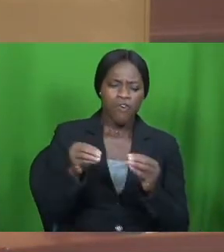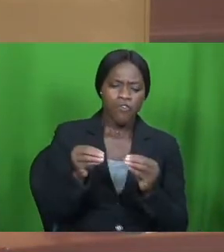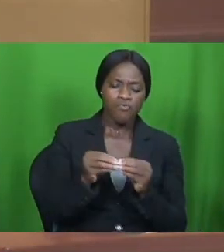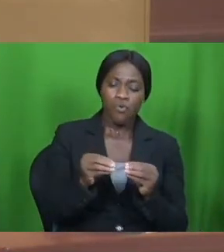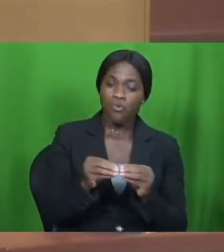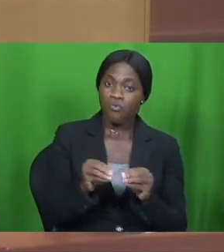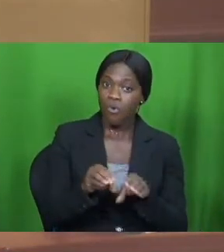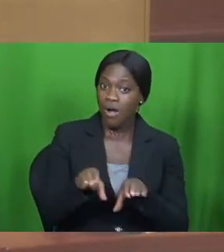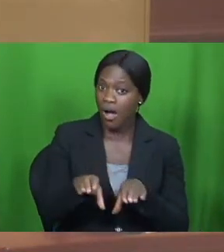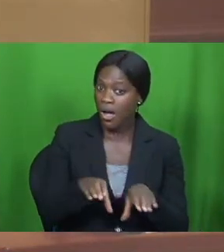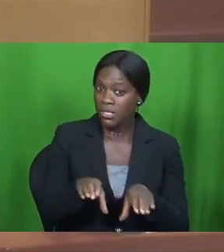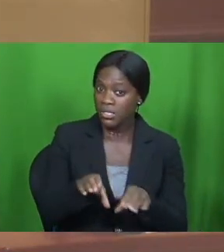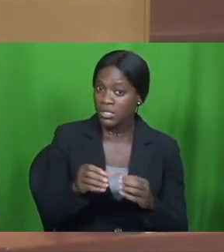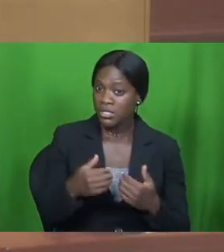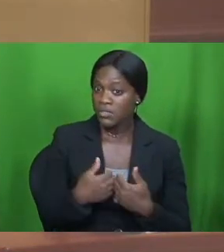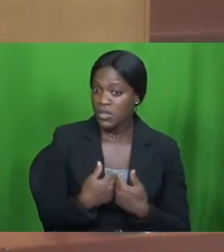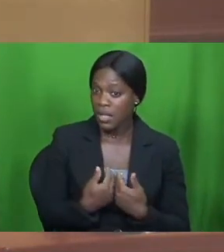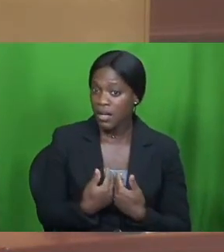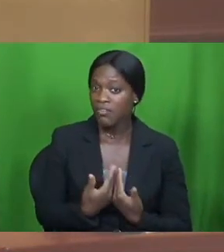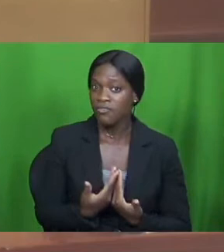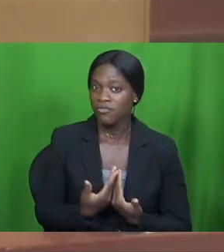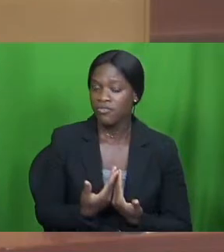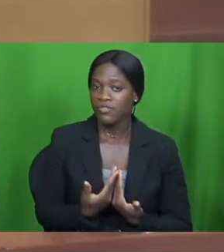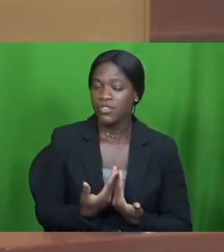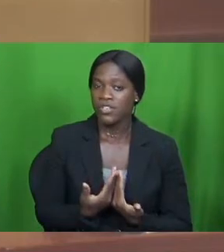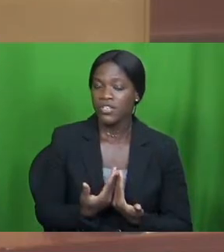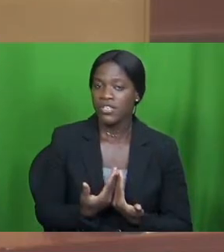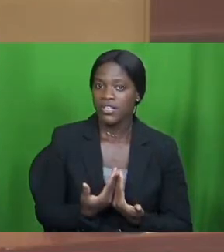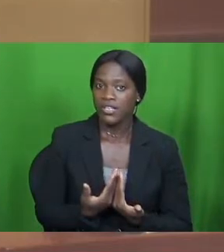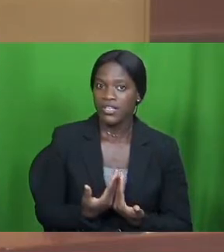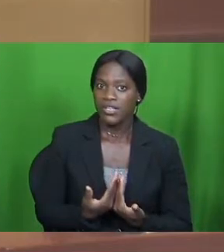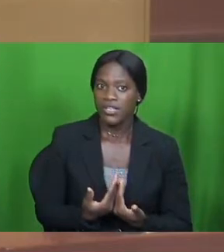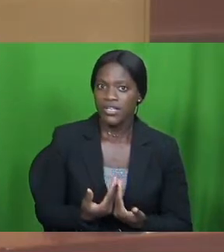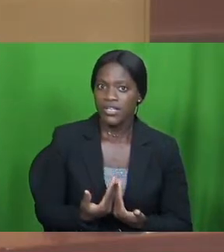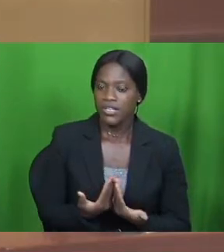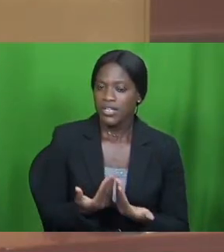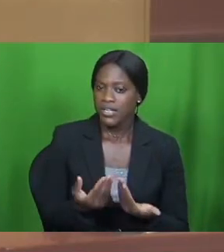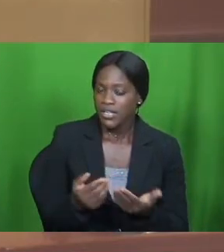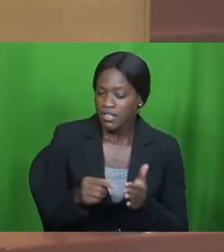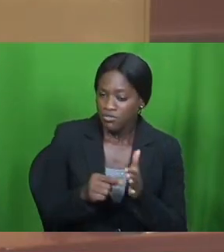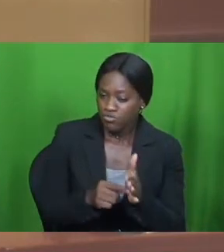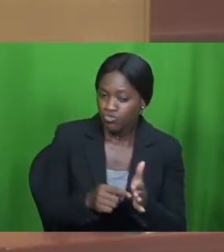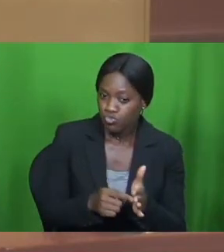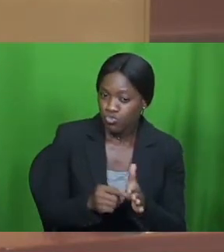Parliament and left an indelible mark in this House.